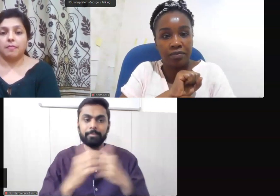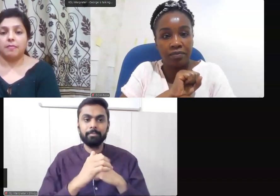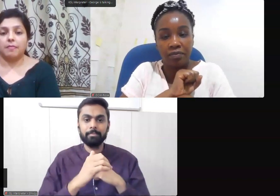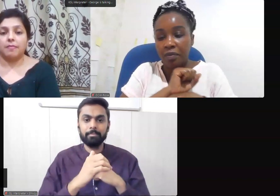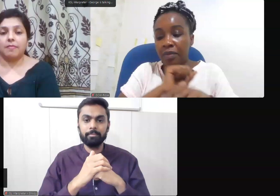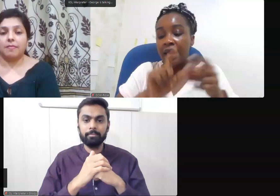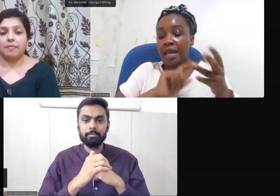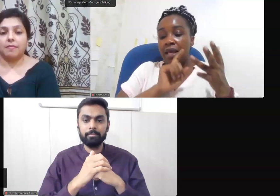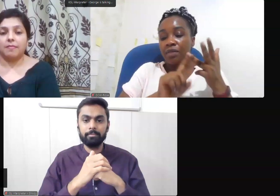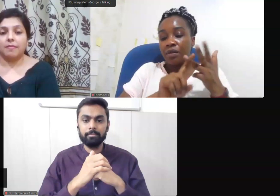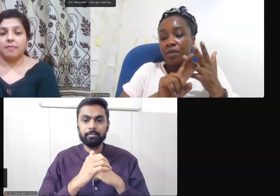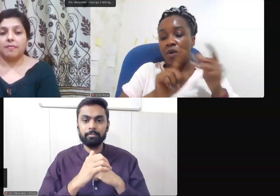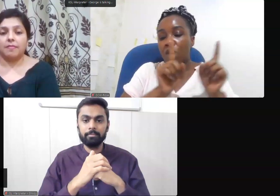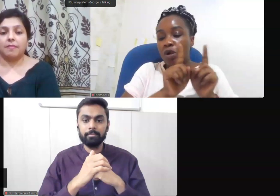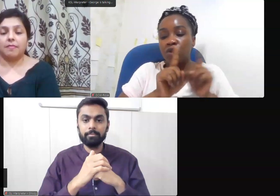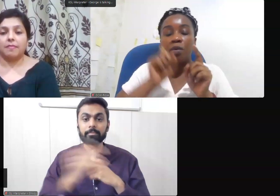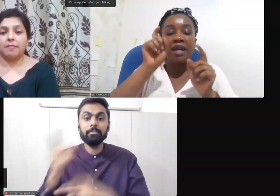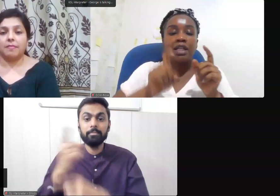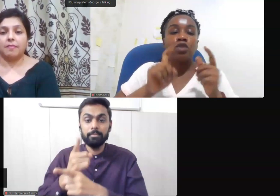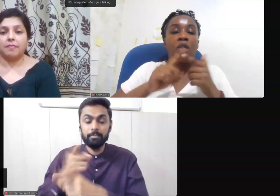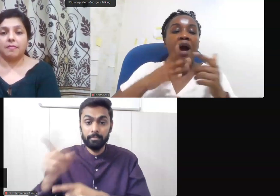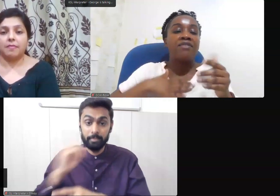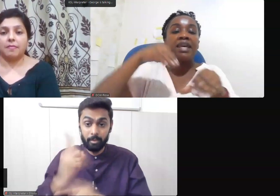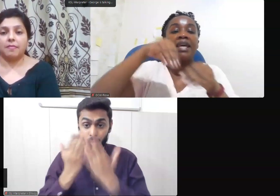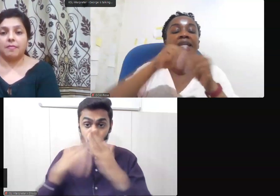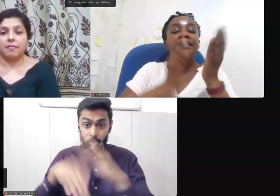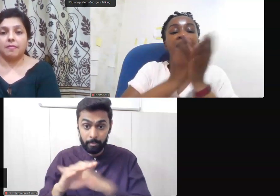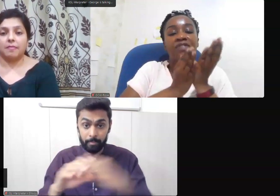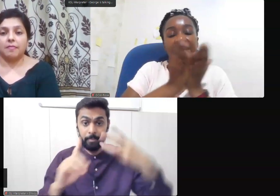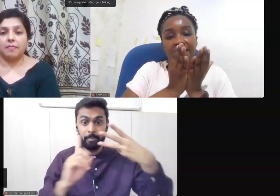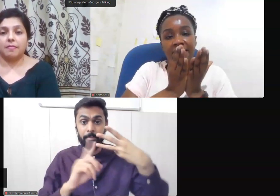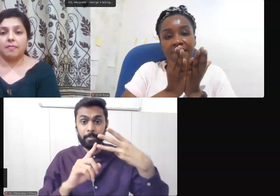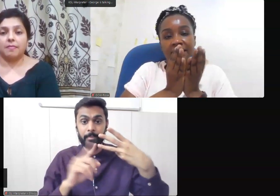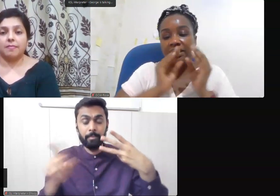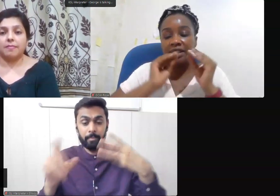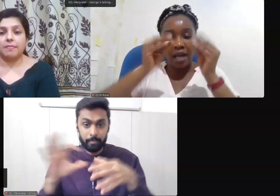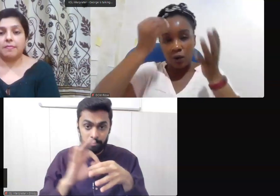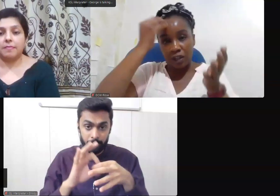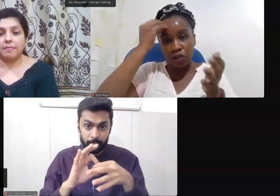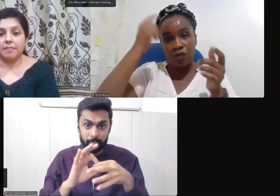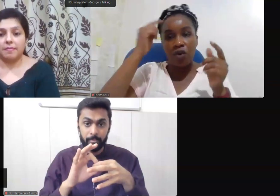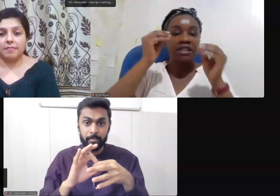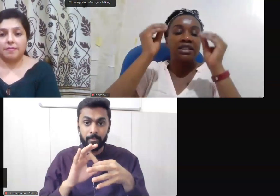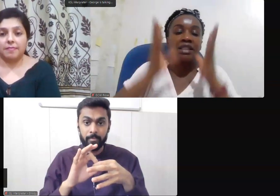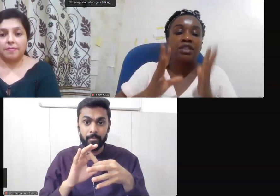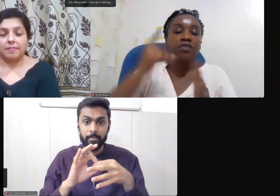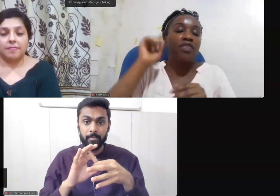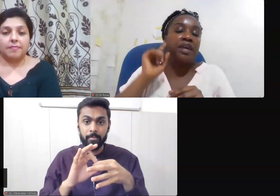who are for the teachers who are teaching in the deaf schools. Then number three, we also need to have an